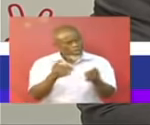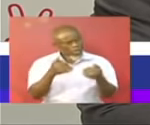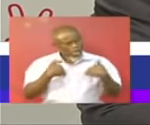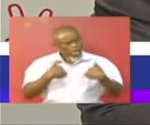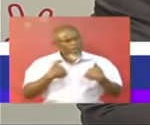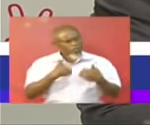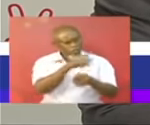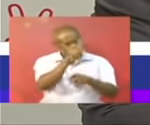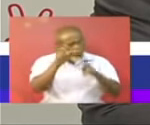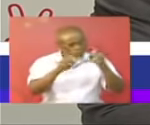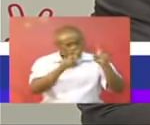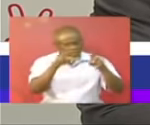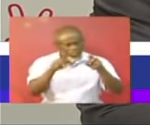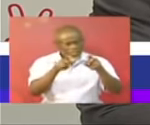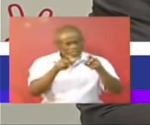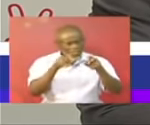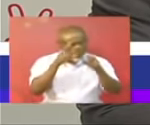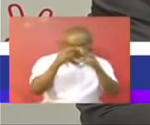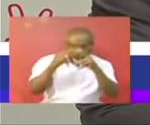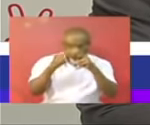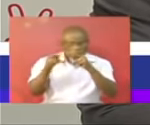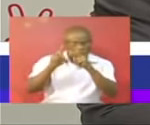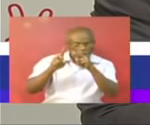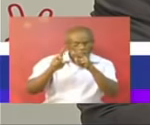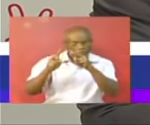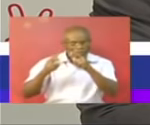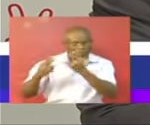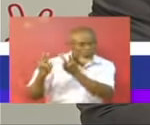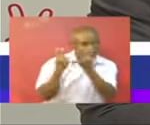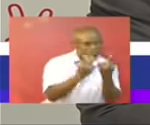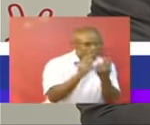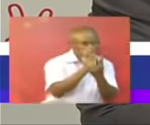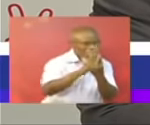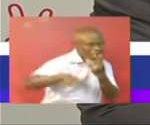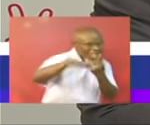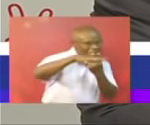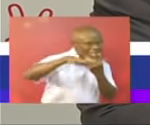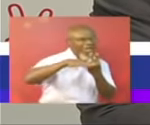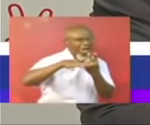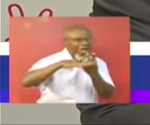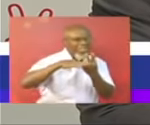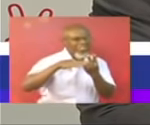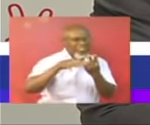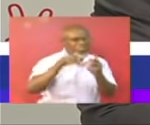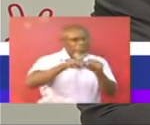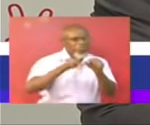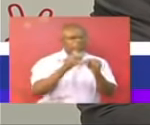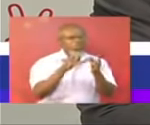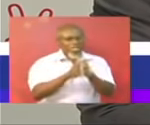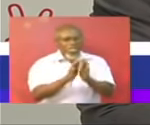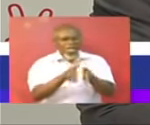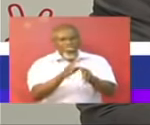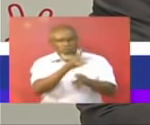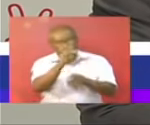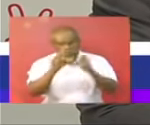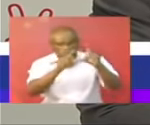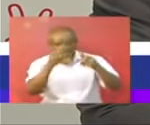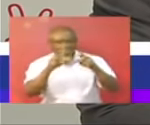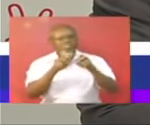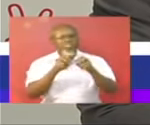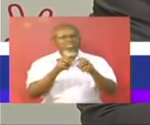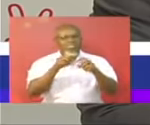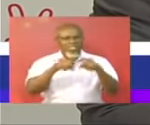of Health's You Speak team as they visit communities throughout the nation to hear your questions and concerns